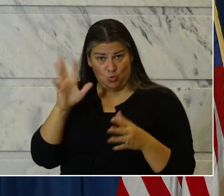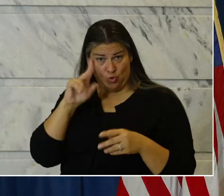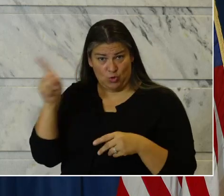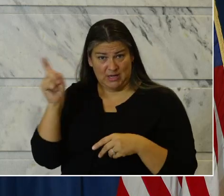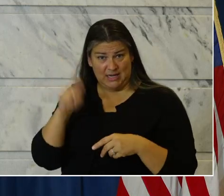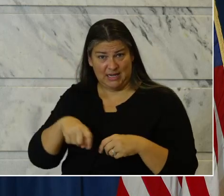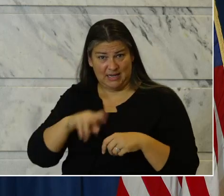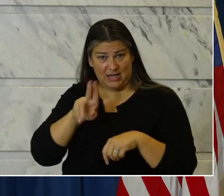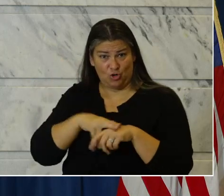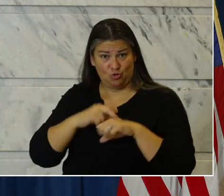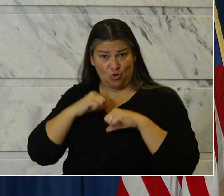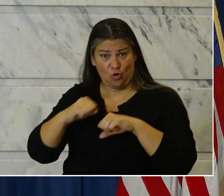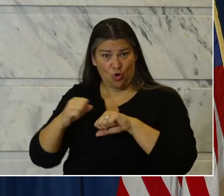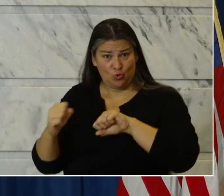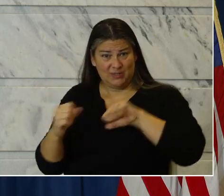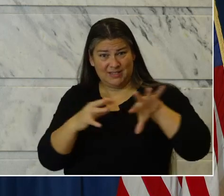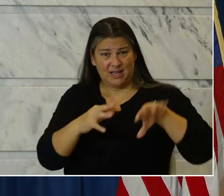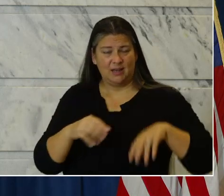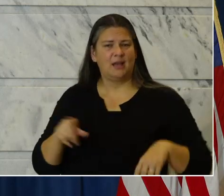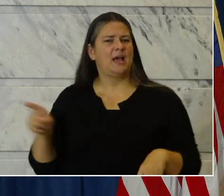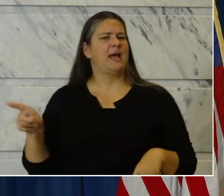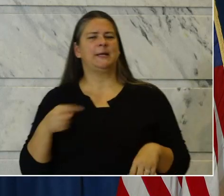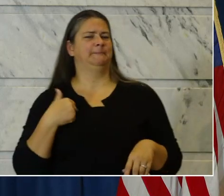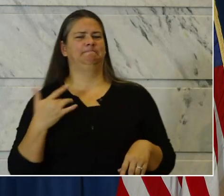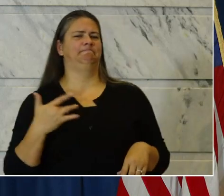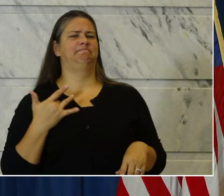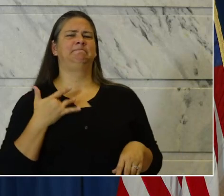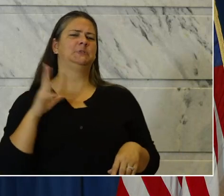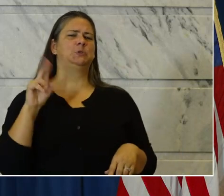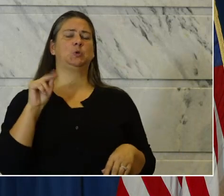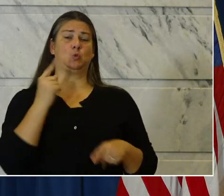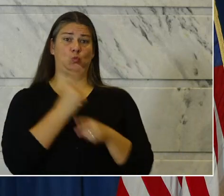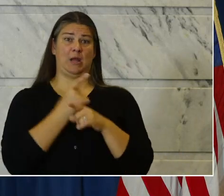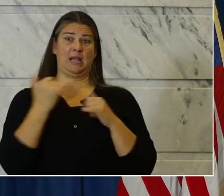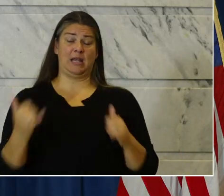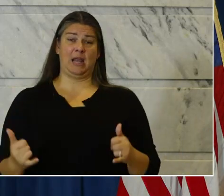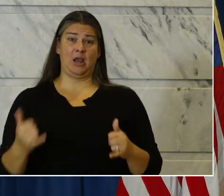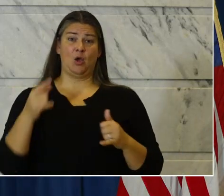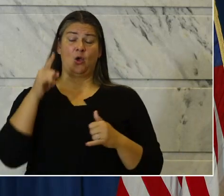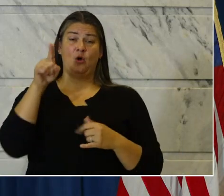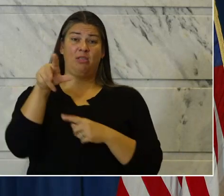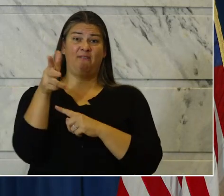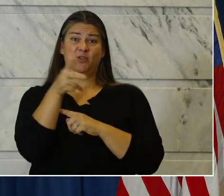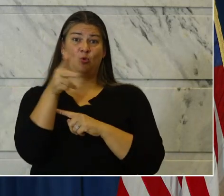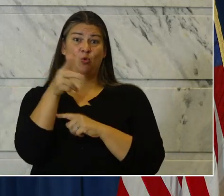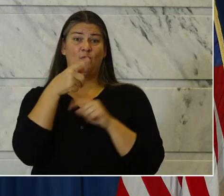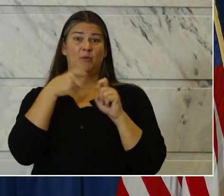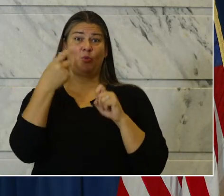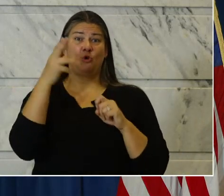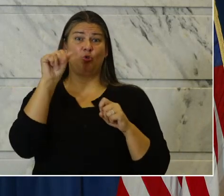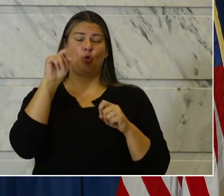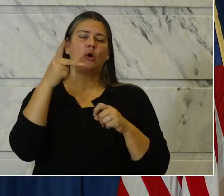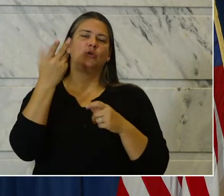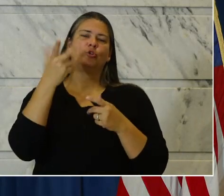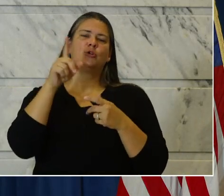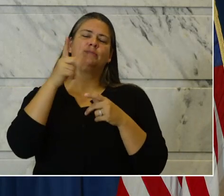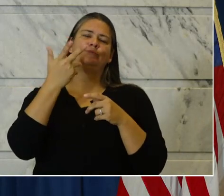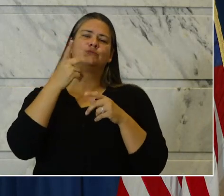I don't think that there will be any need, at least I see right now, with the release of the grand jury